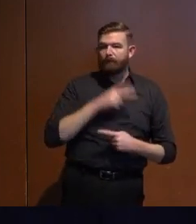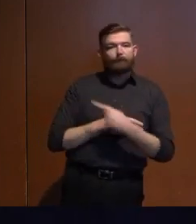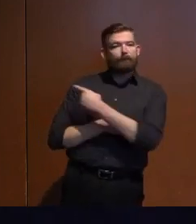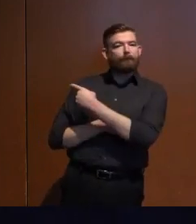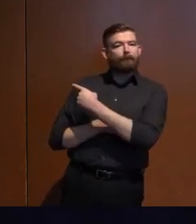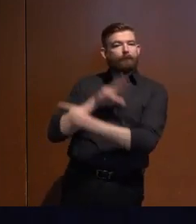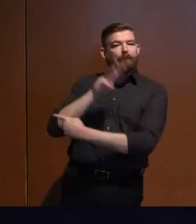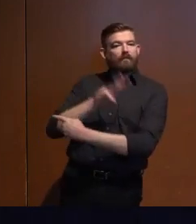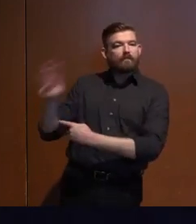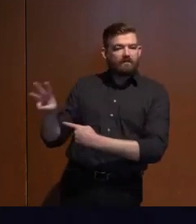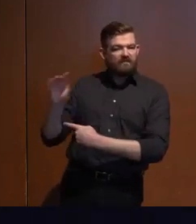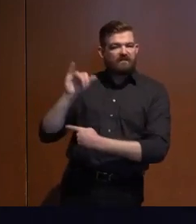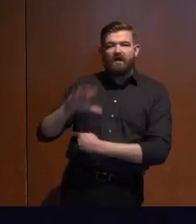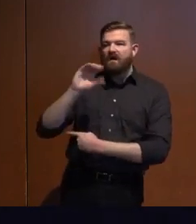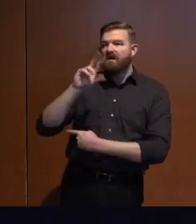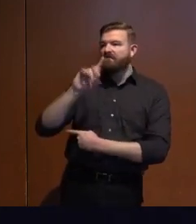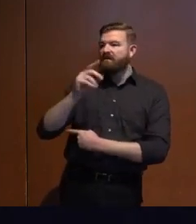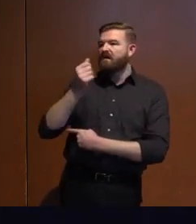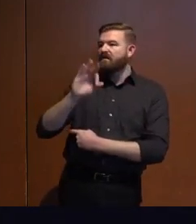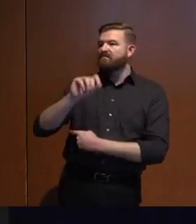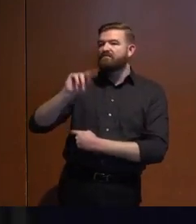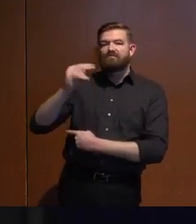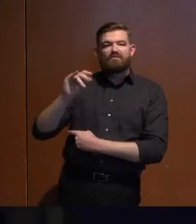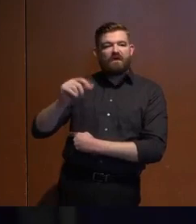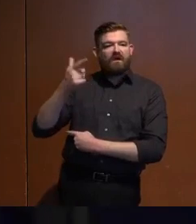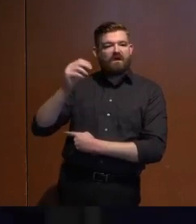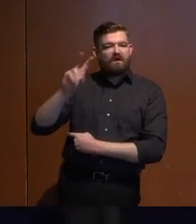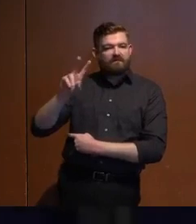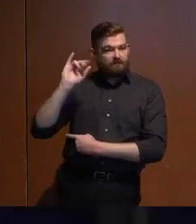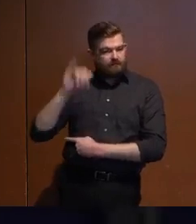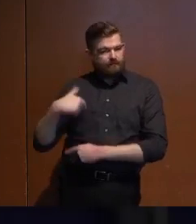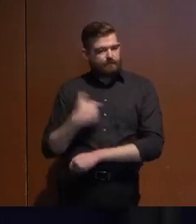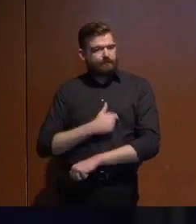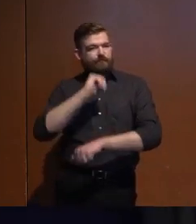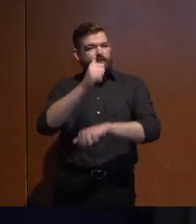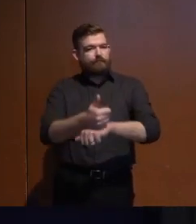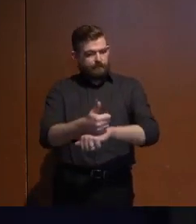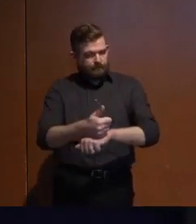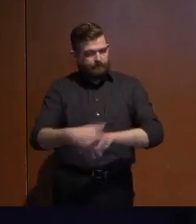Information Hub that we have made available. We have already had